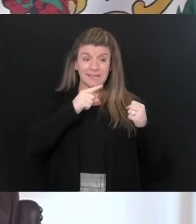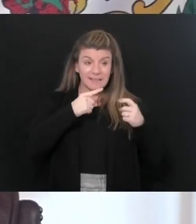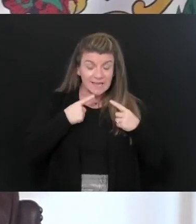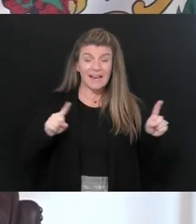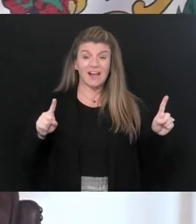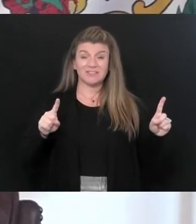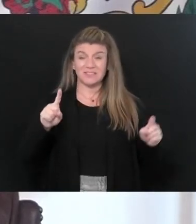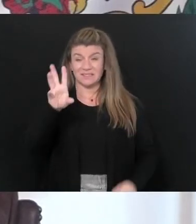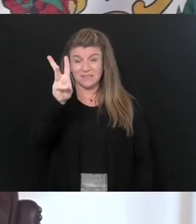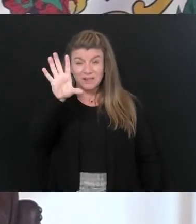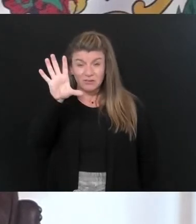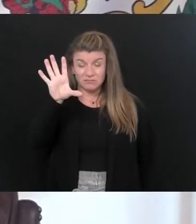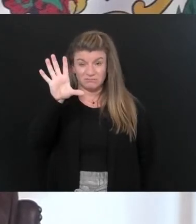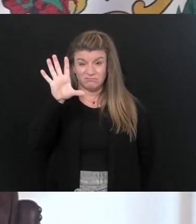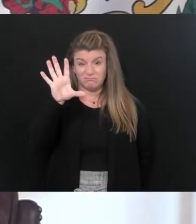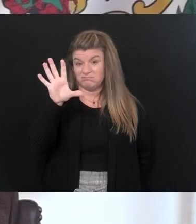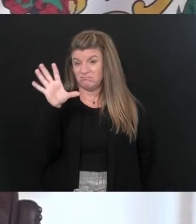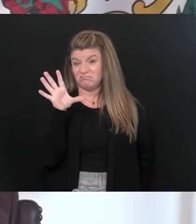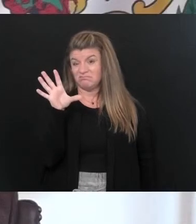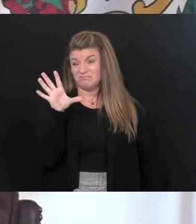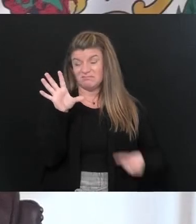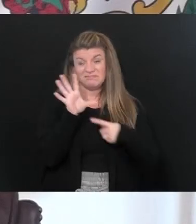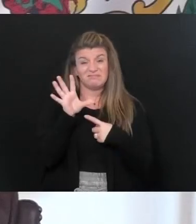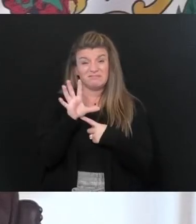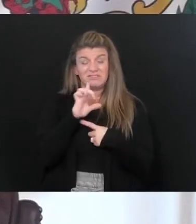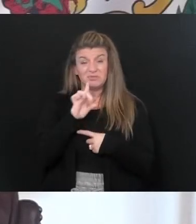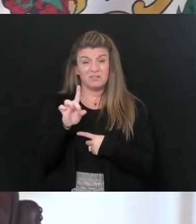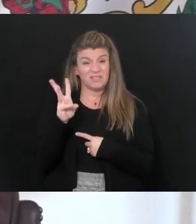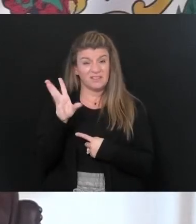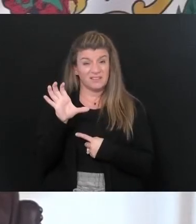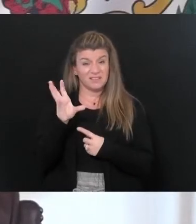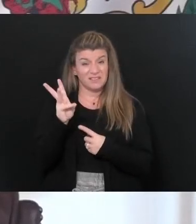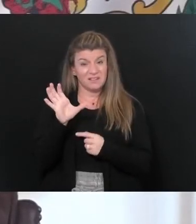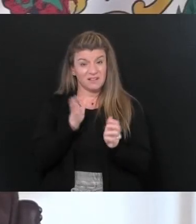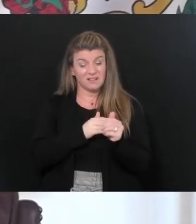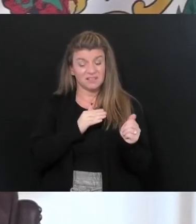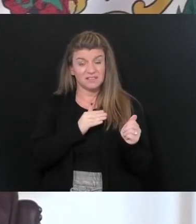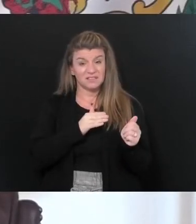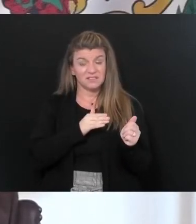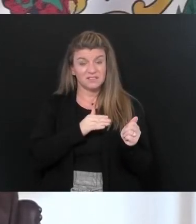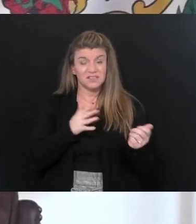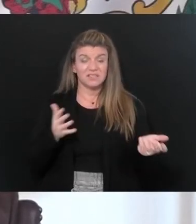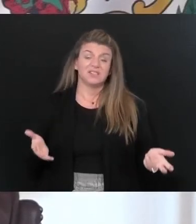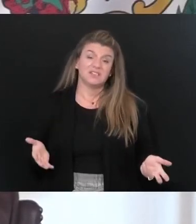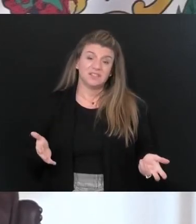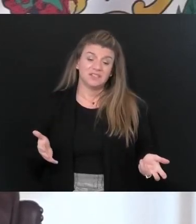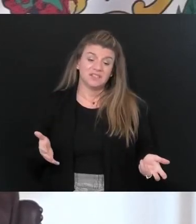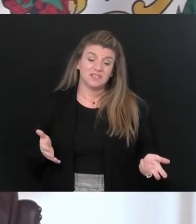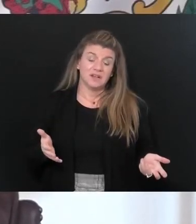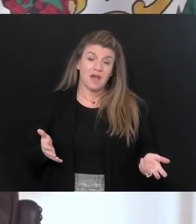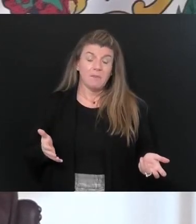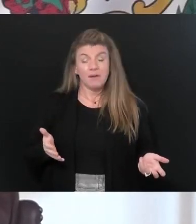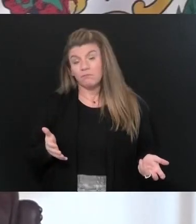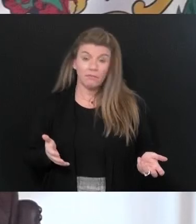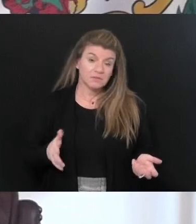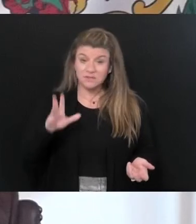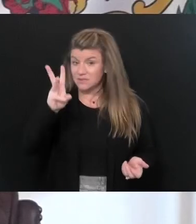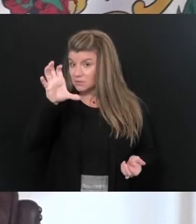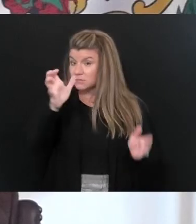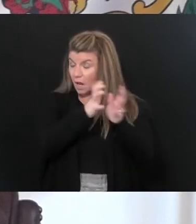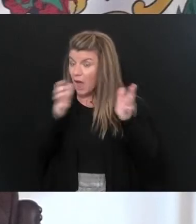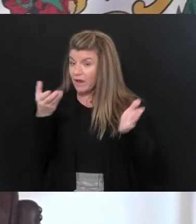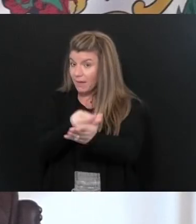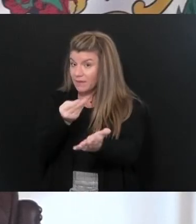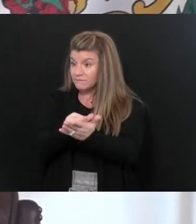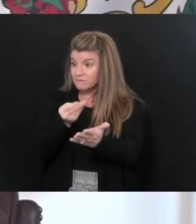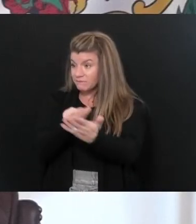$600. I mean, really and truly, $600 is a lot of money to a lot of people. I get it and